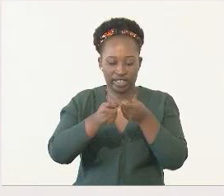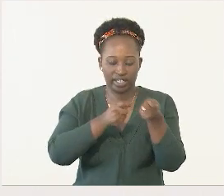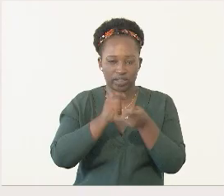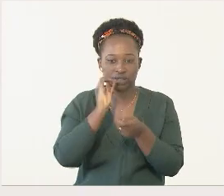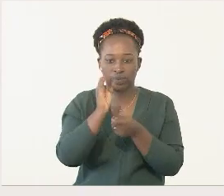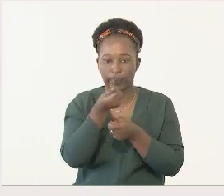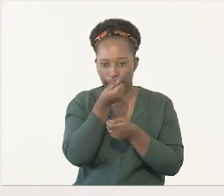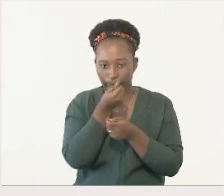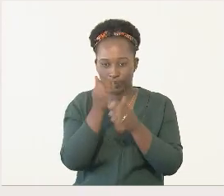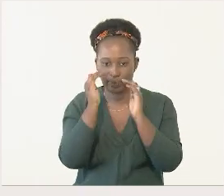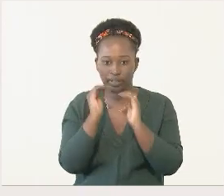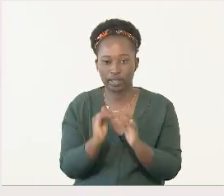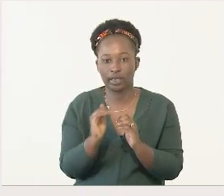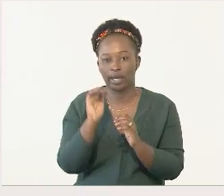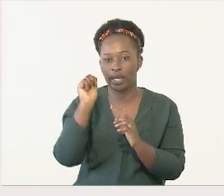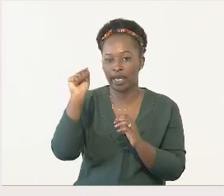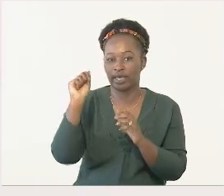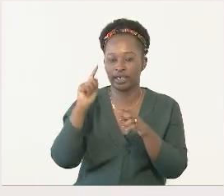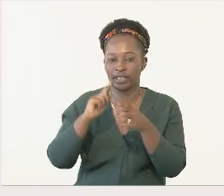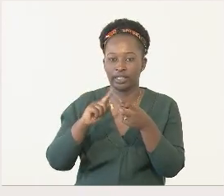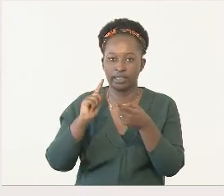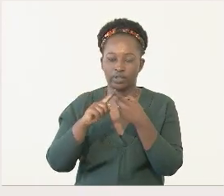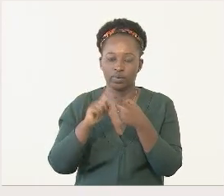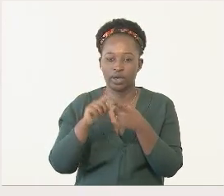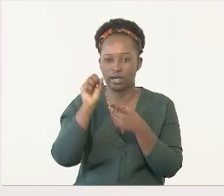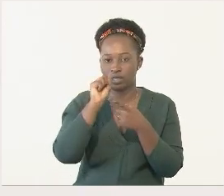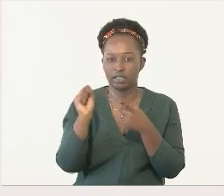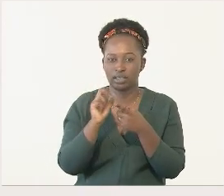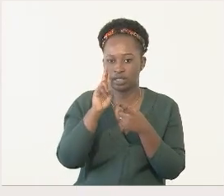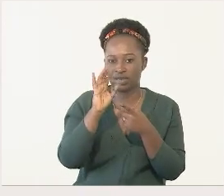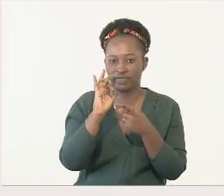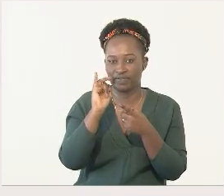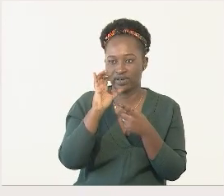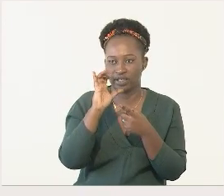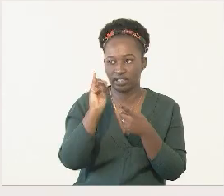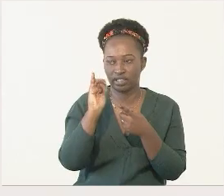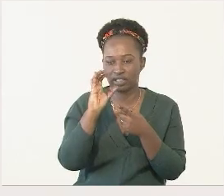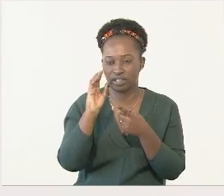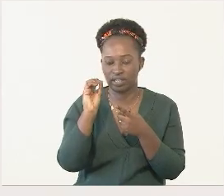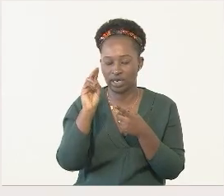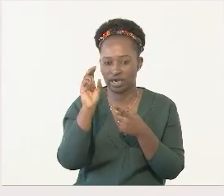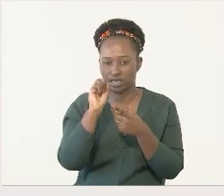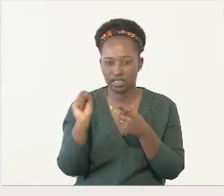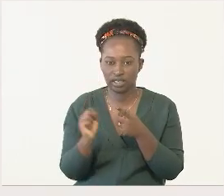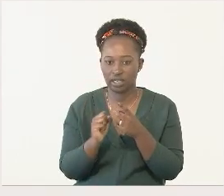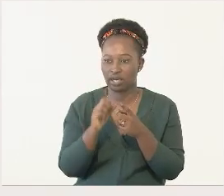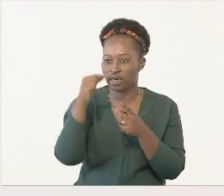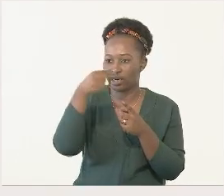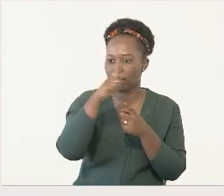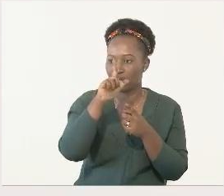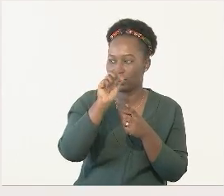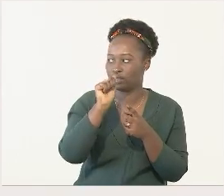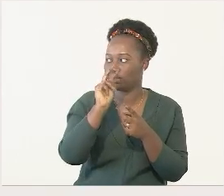A, we have a number of, A is sebaceous gland, B is hair fur, this B is hair